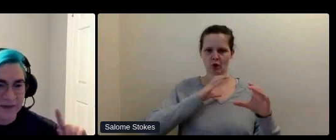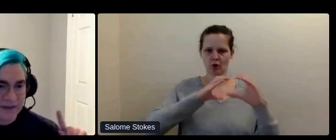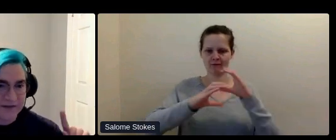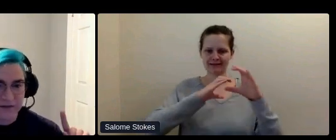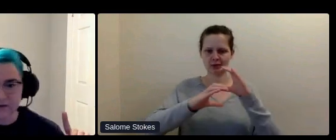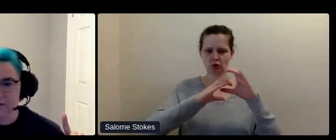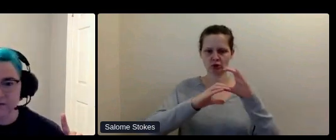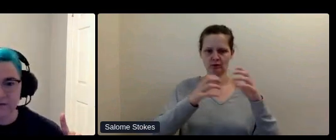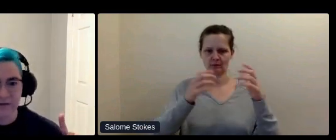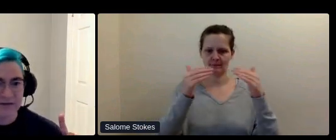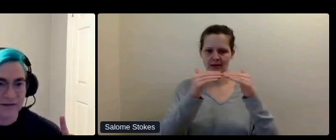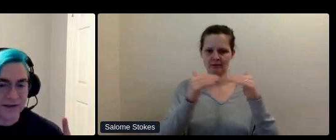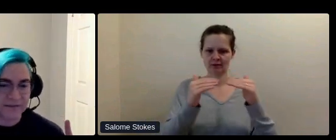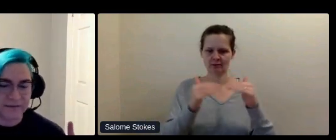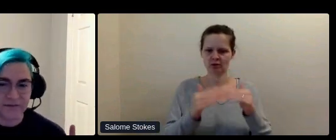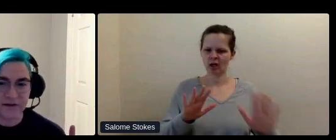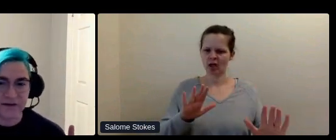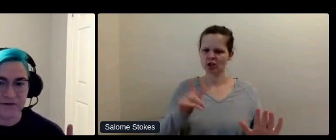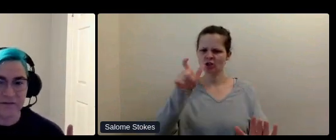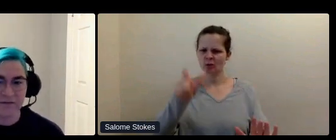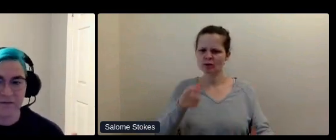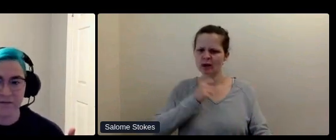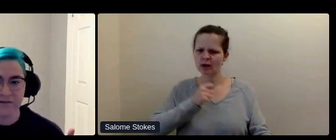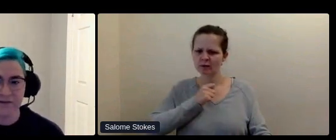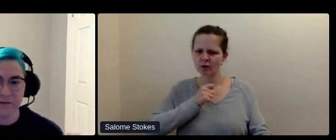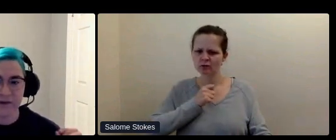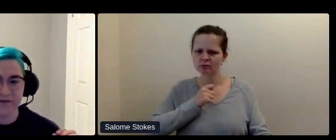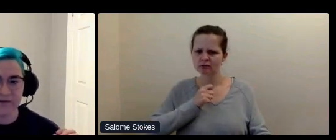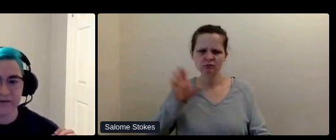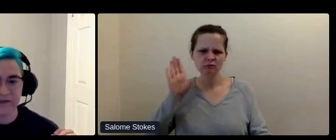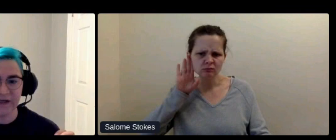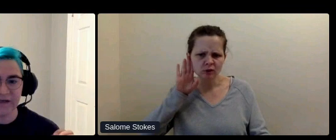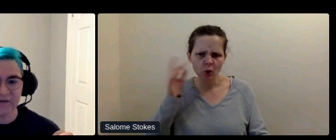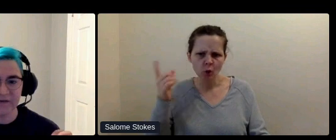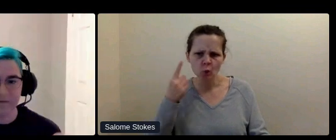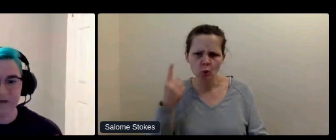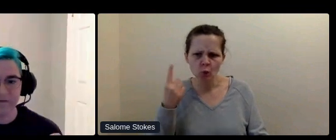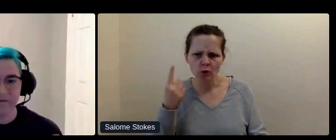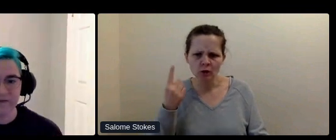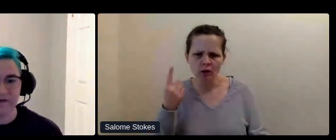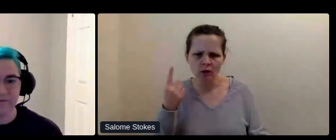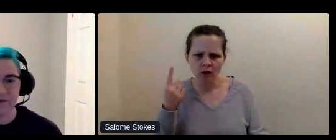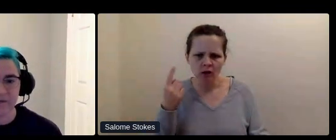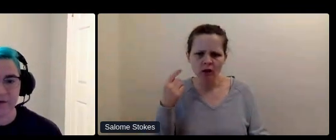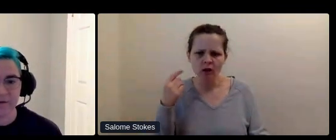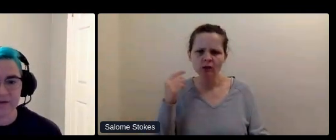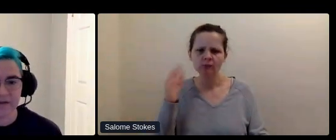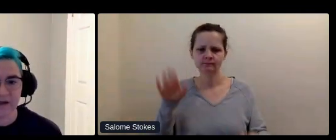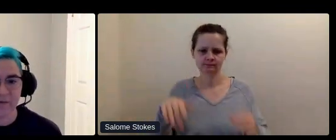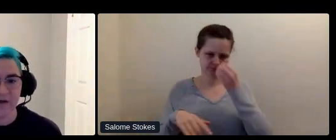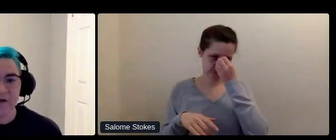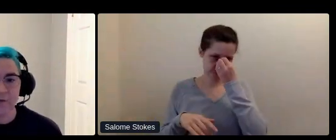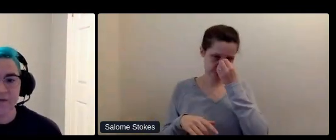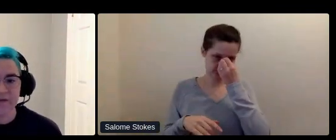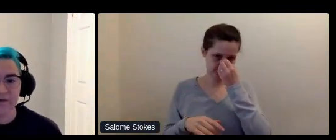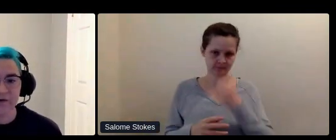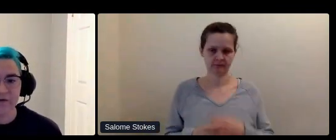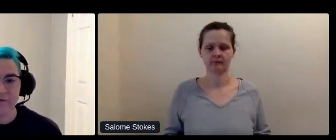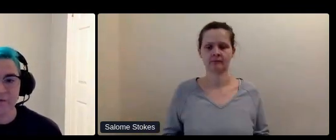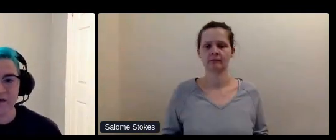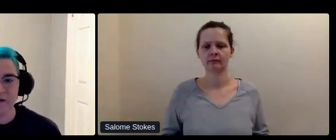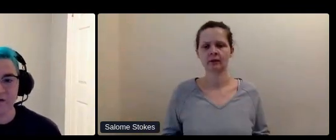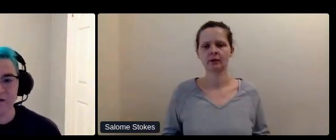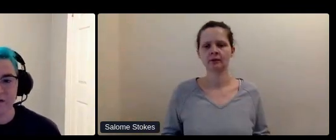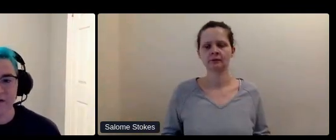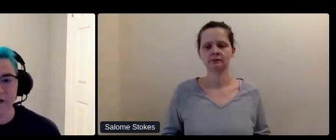somebody's mic is on. Sorry. So we also did handle scripting of specific moments in the game where specific noises